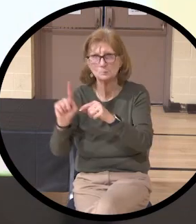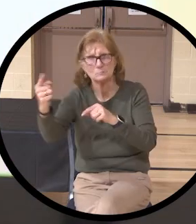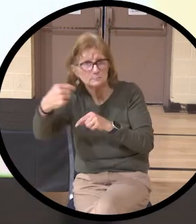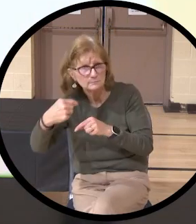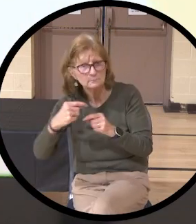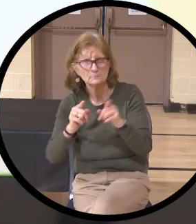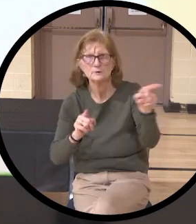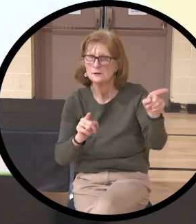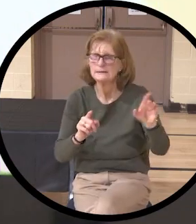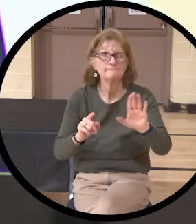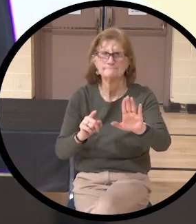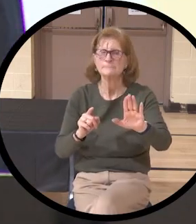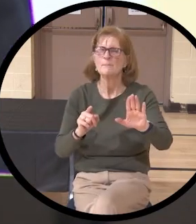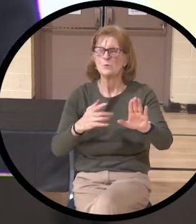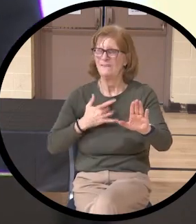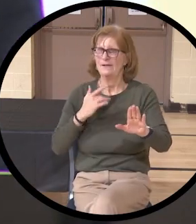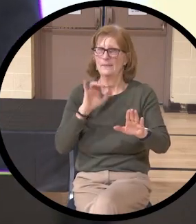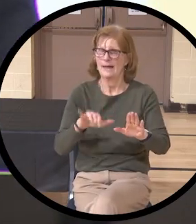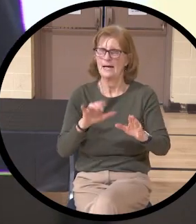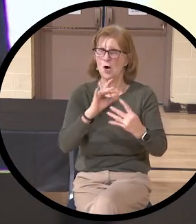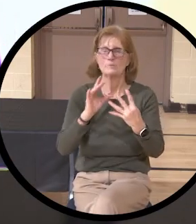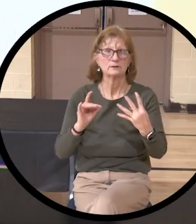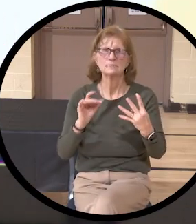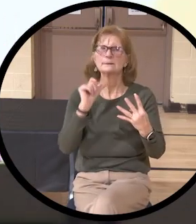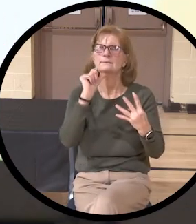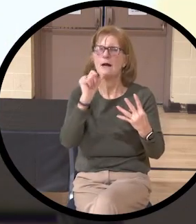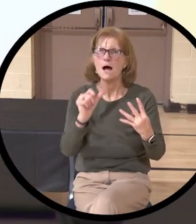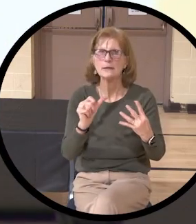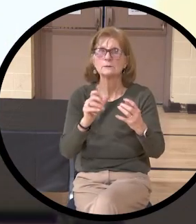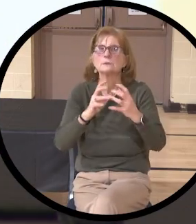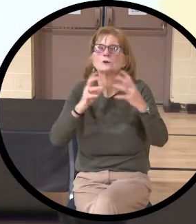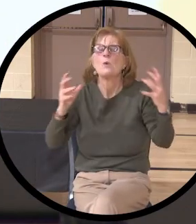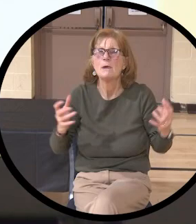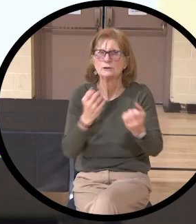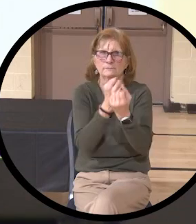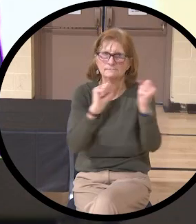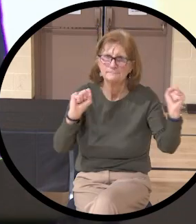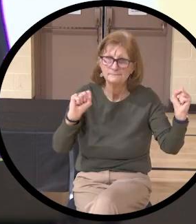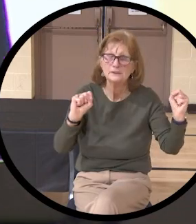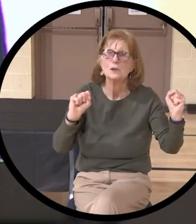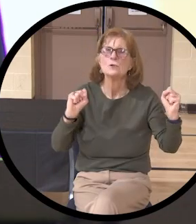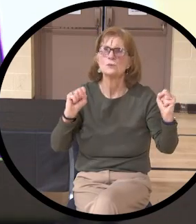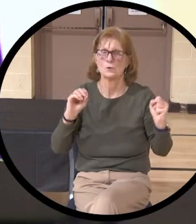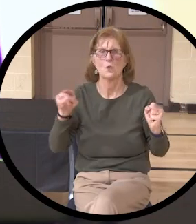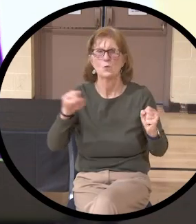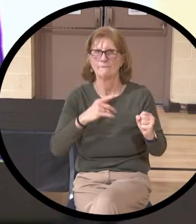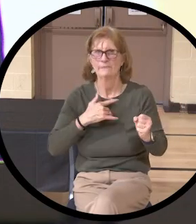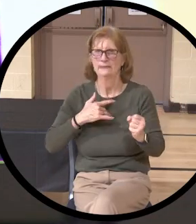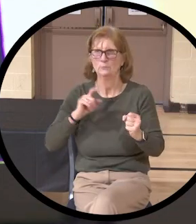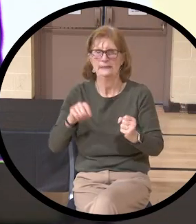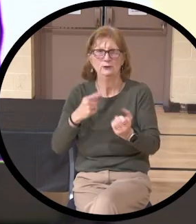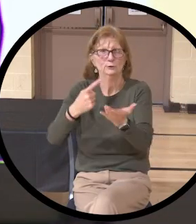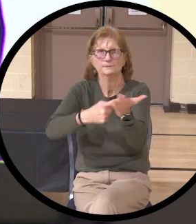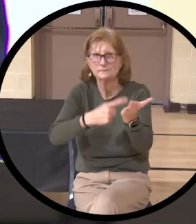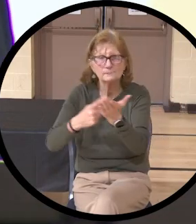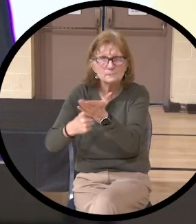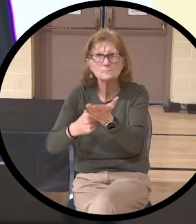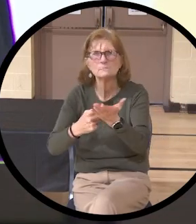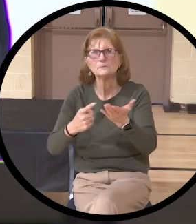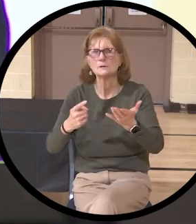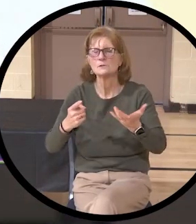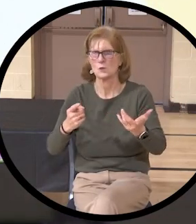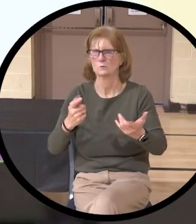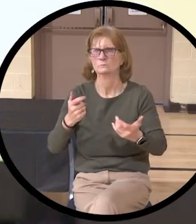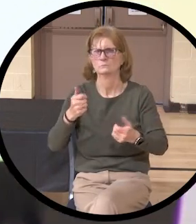safety benefit as we would like to see to make some bigger changes like that. So we weren't sure if it